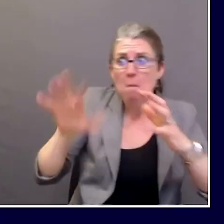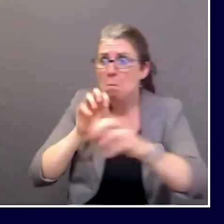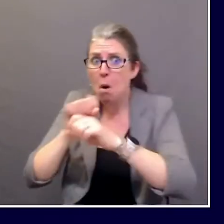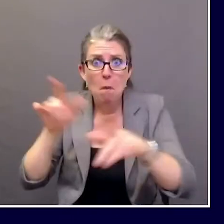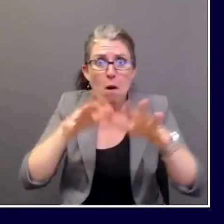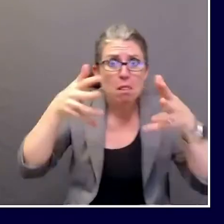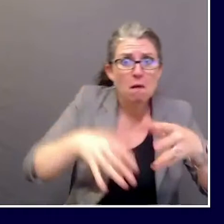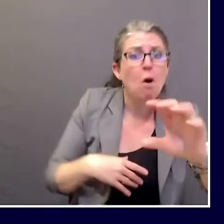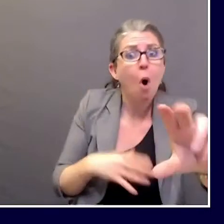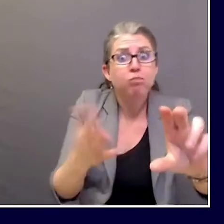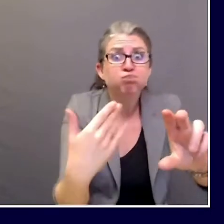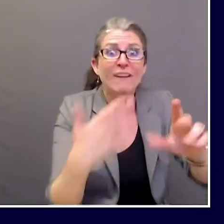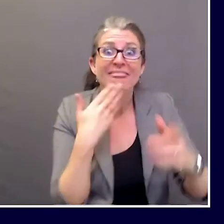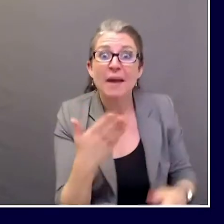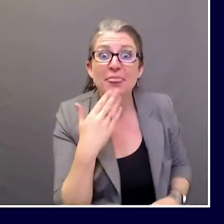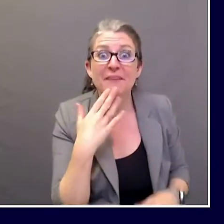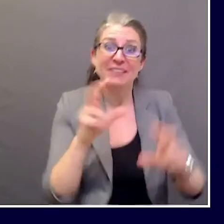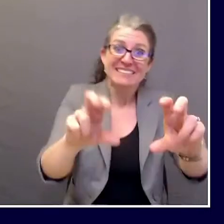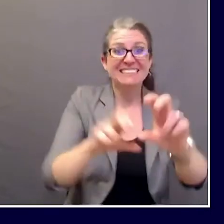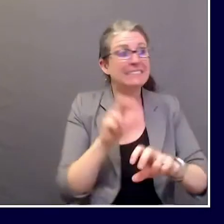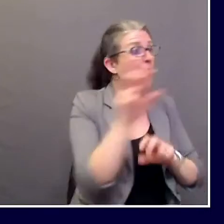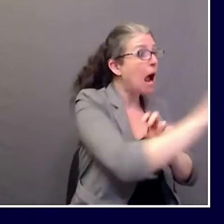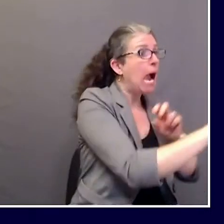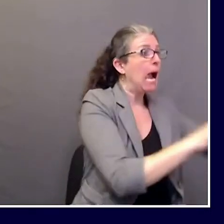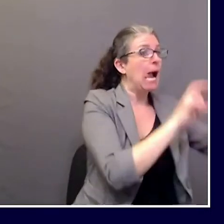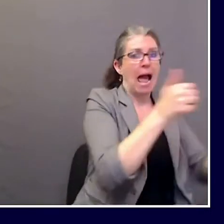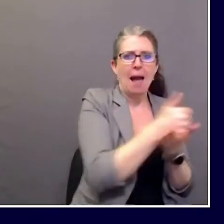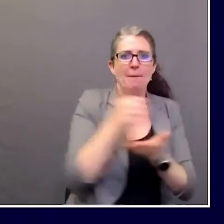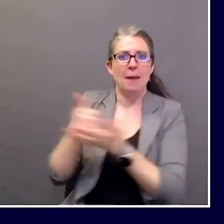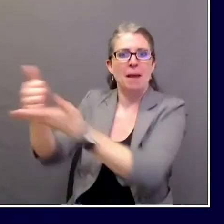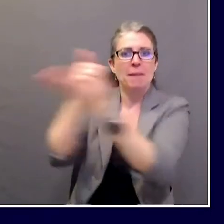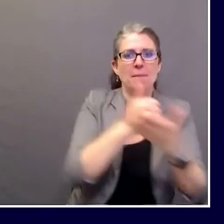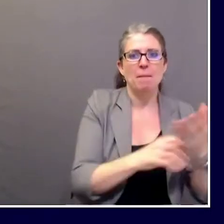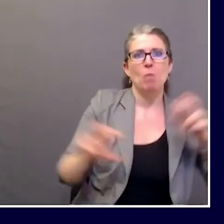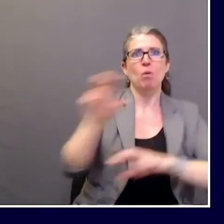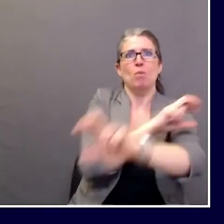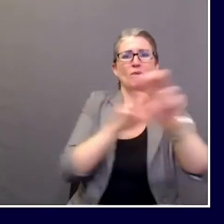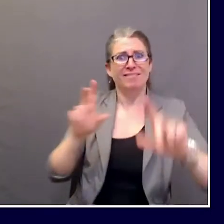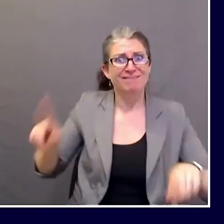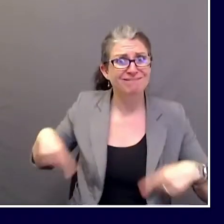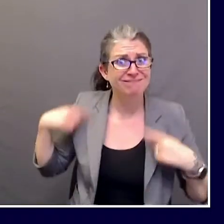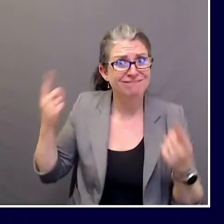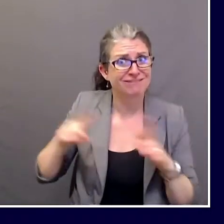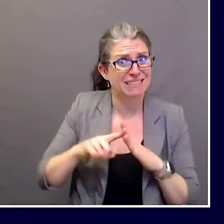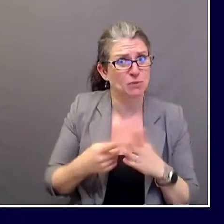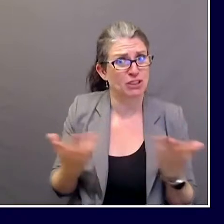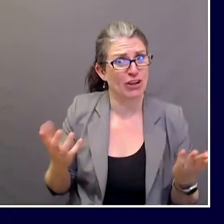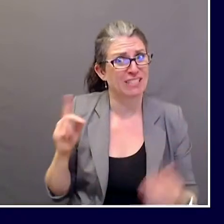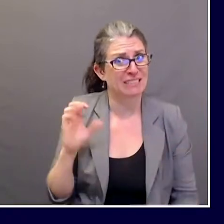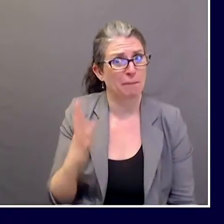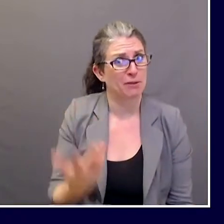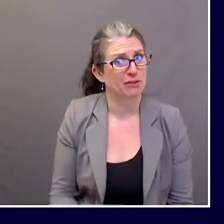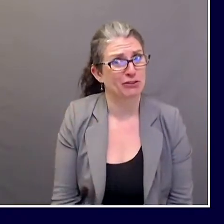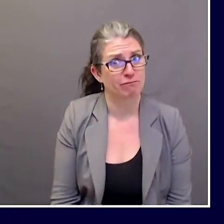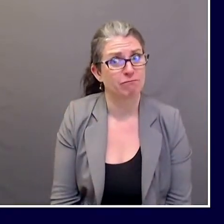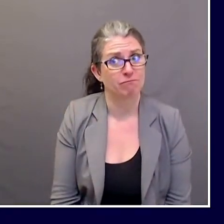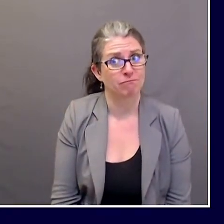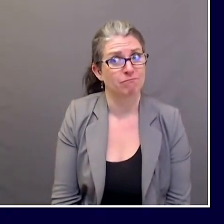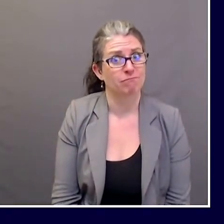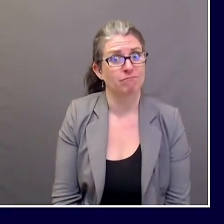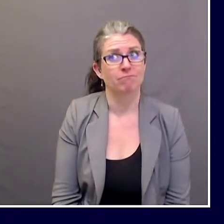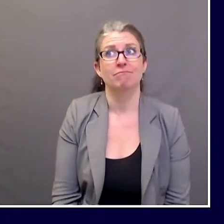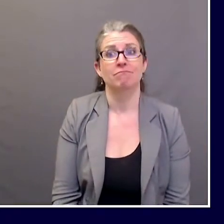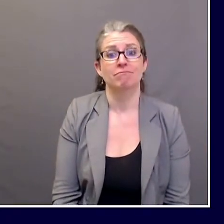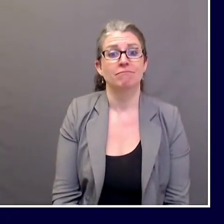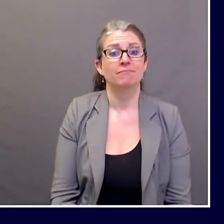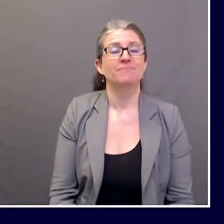transfers, that happens every single week and has happened since December 14th. And I will add that we feel very